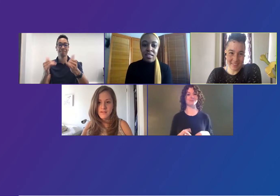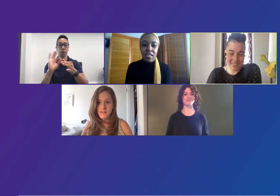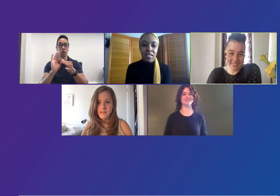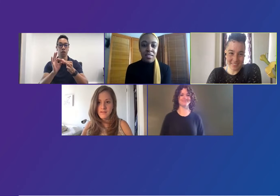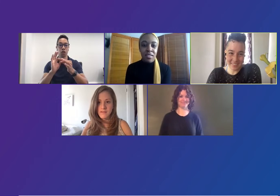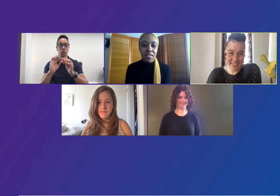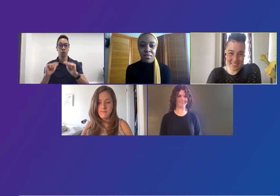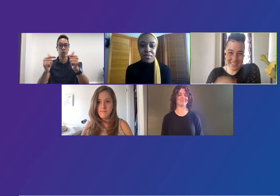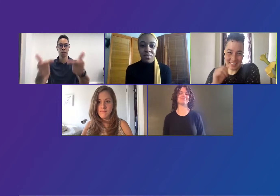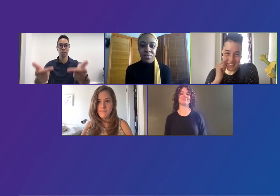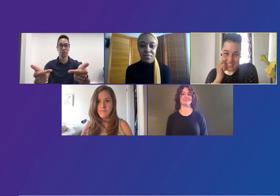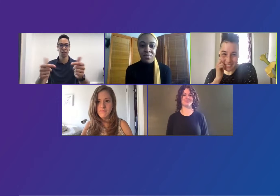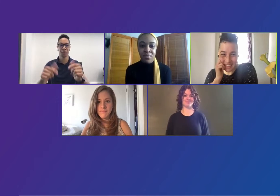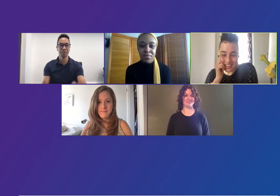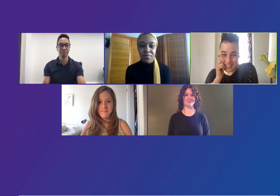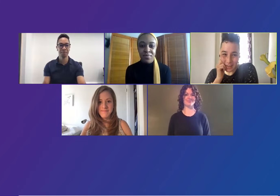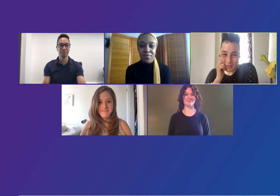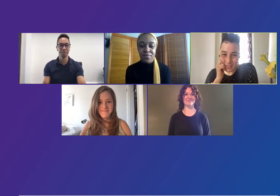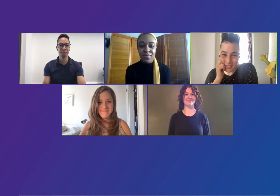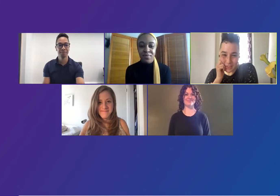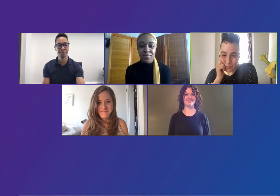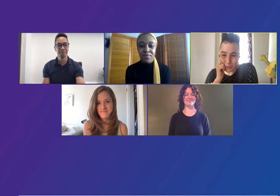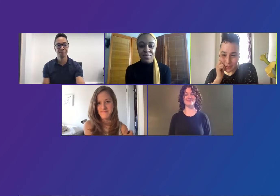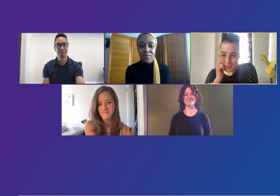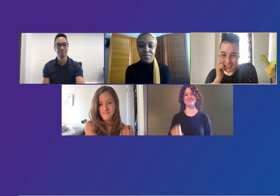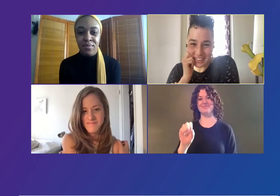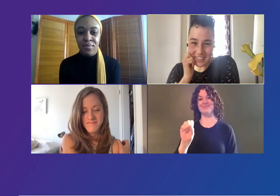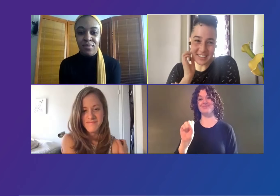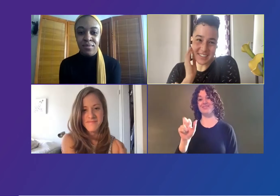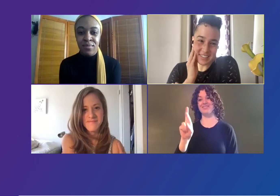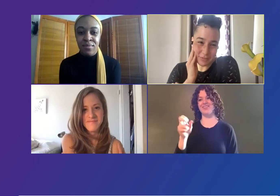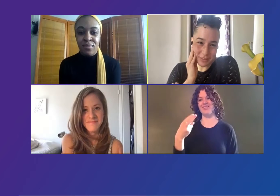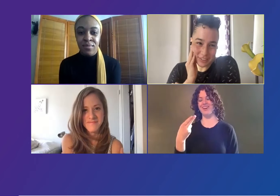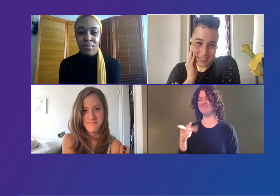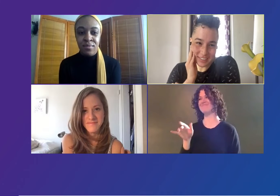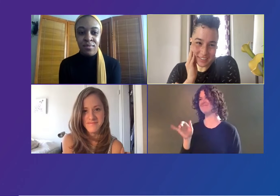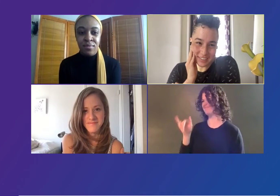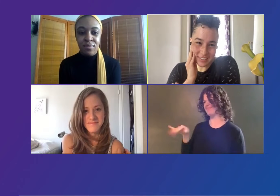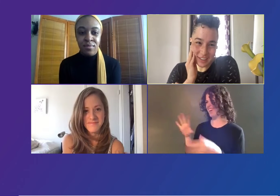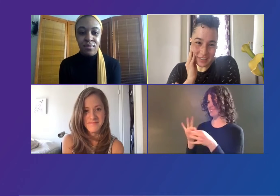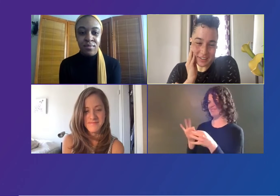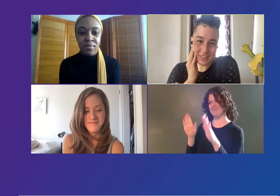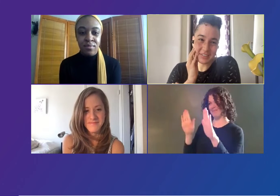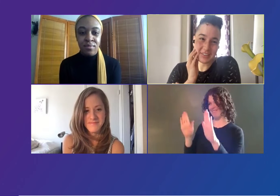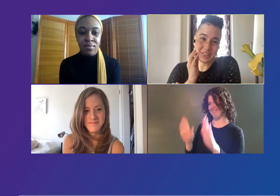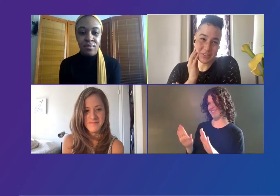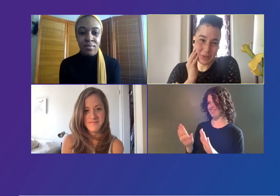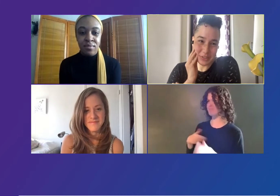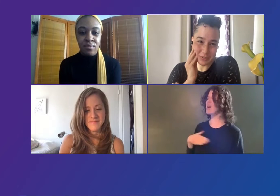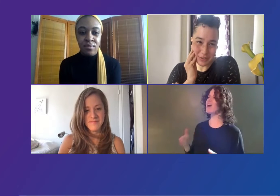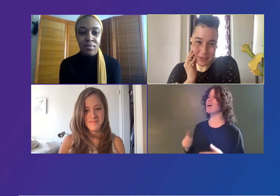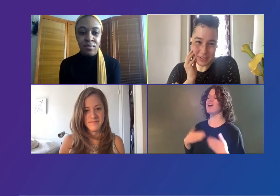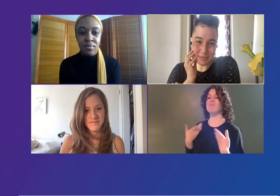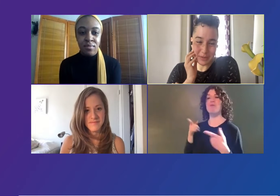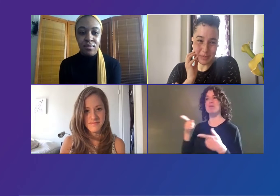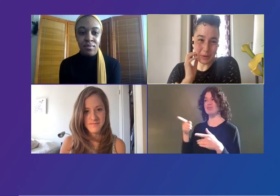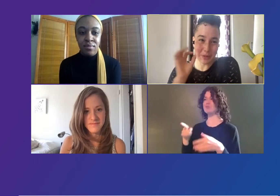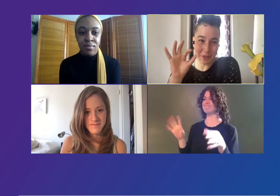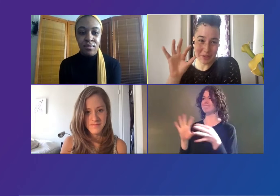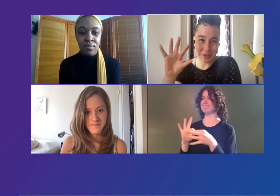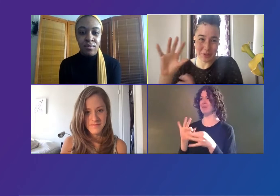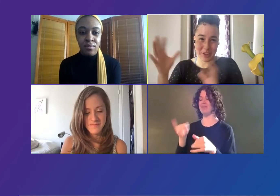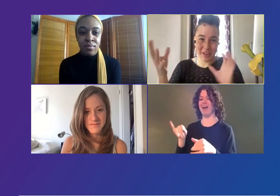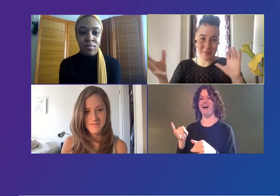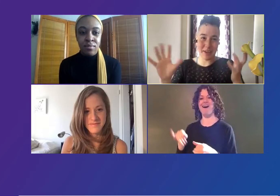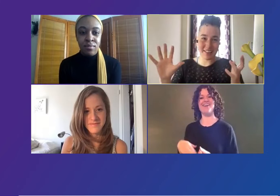Yeah, I think that's awesome. And I'm really glad you brought up, like, it's definitely, I think one of the joys of our friendship is